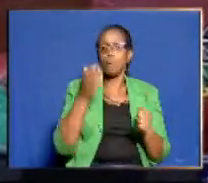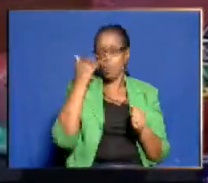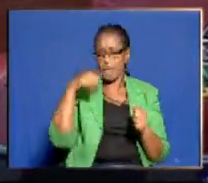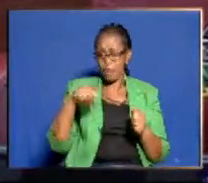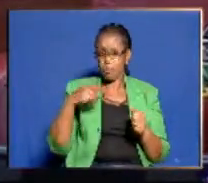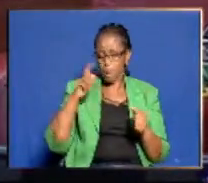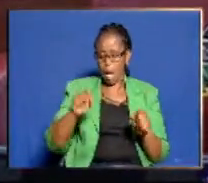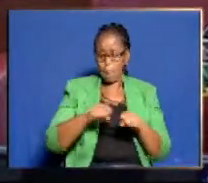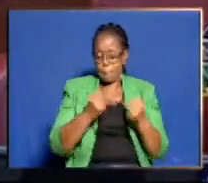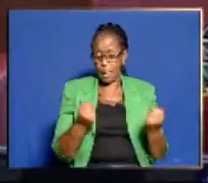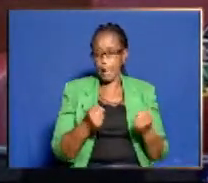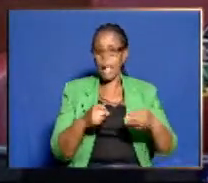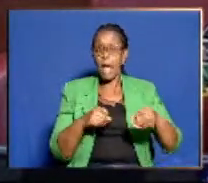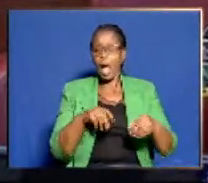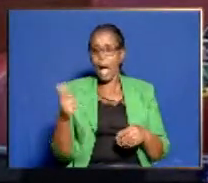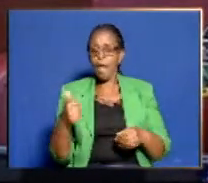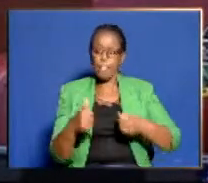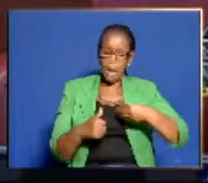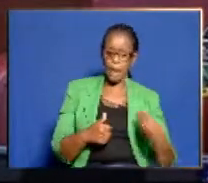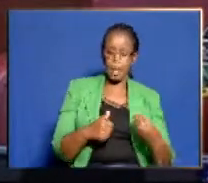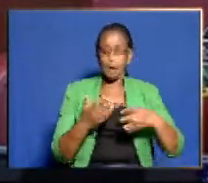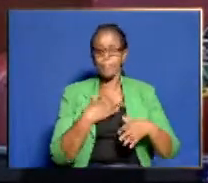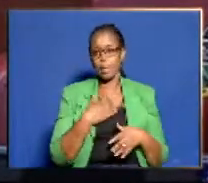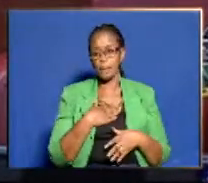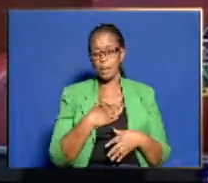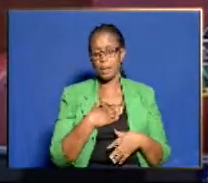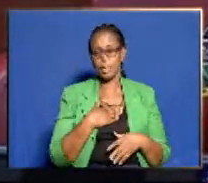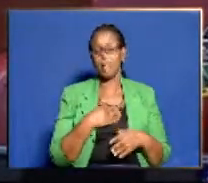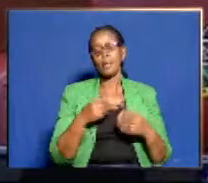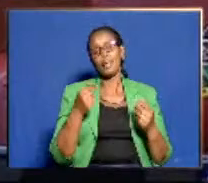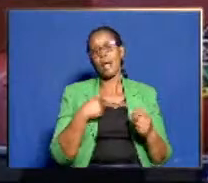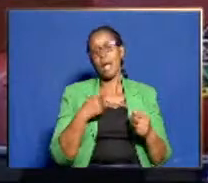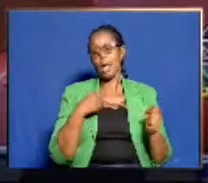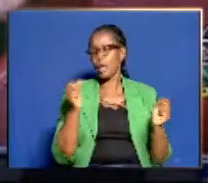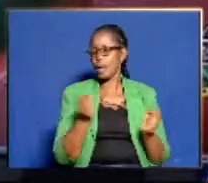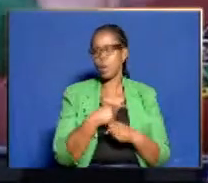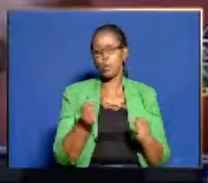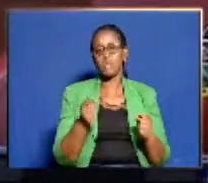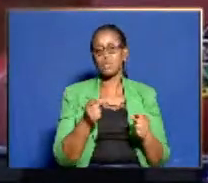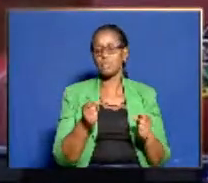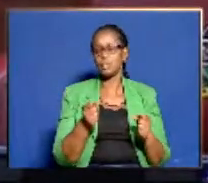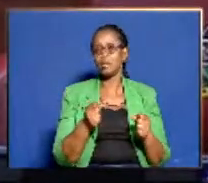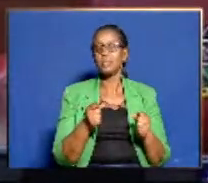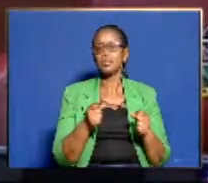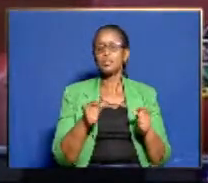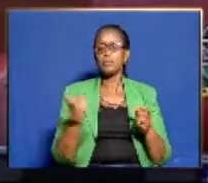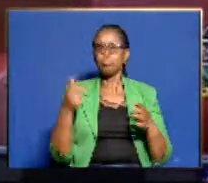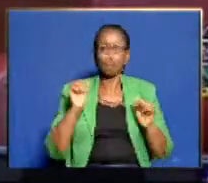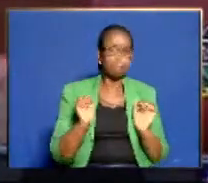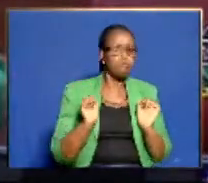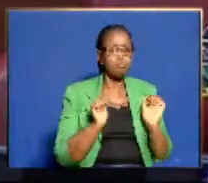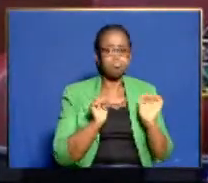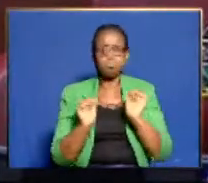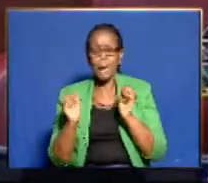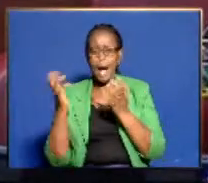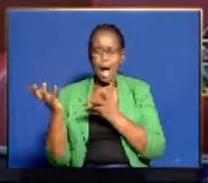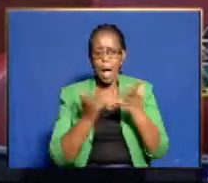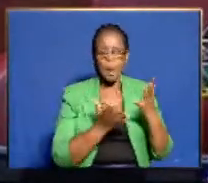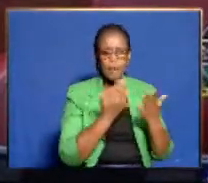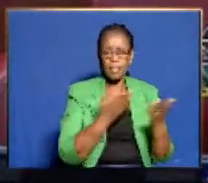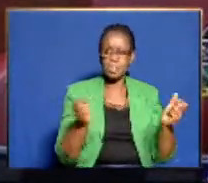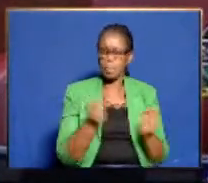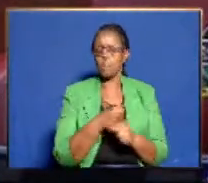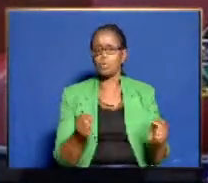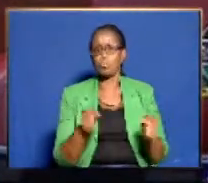bit stable, Honorable Speaker. Honorable Speaker, I cannot fruit mkokoteni, Honorable Speaker. My option